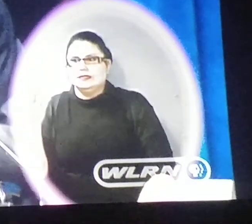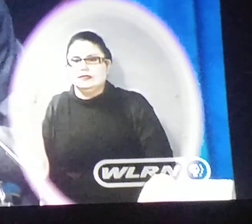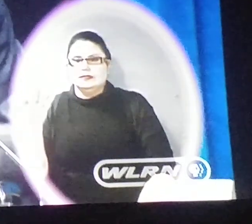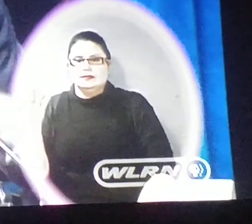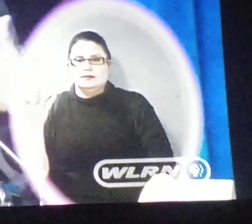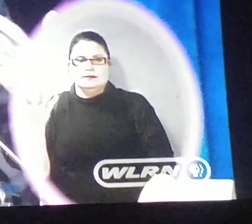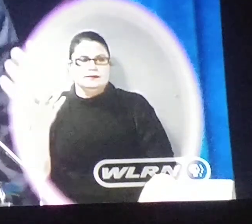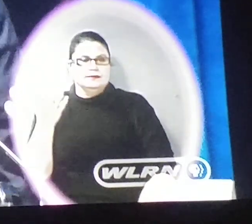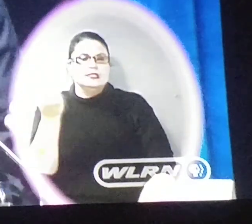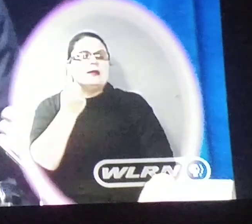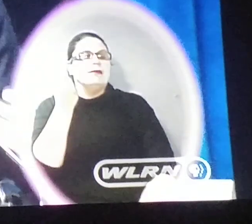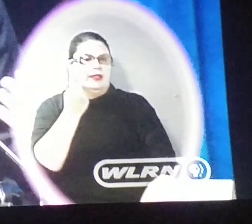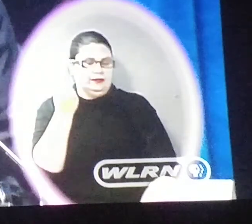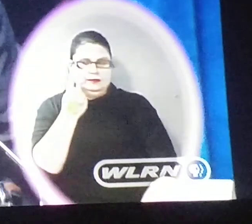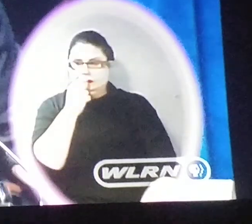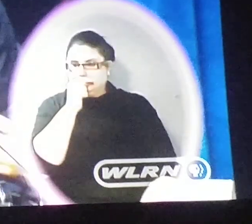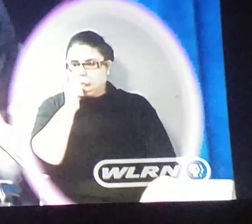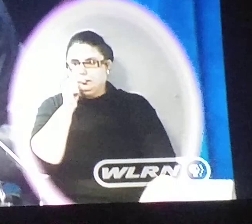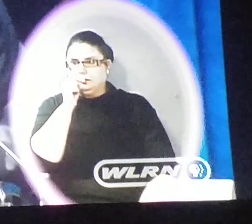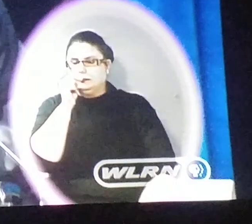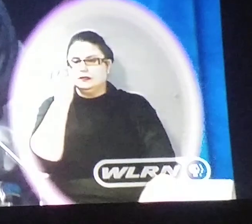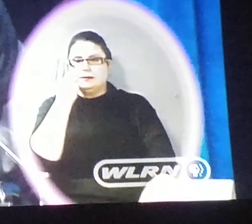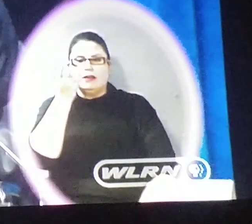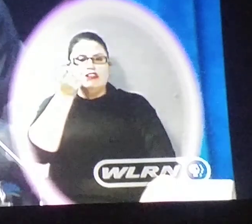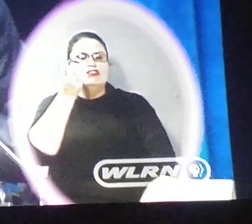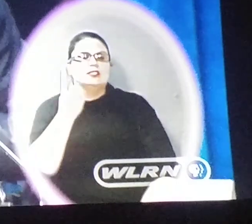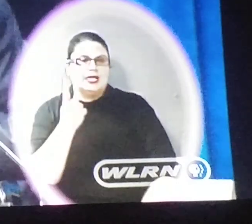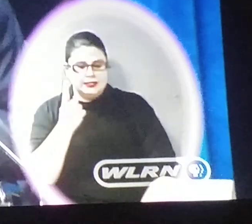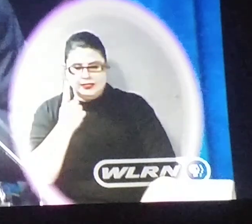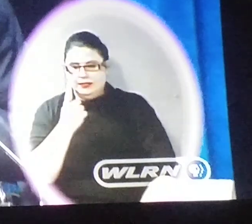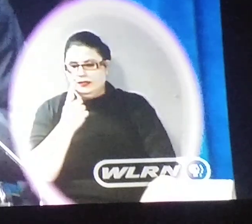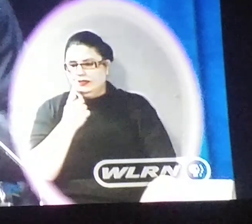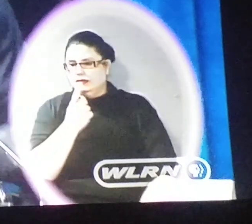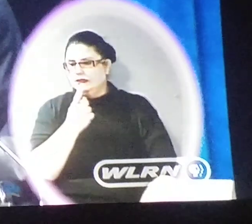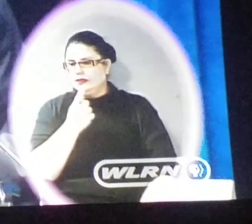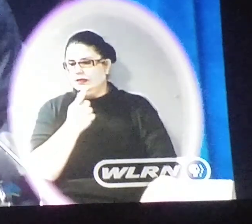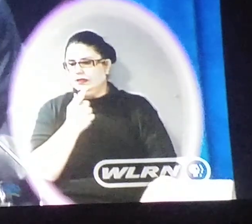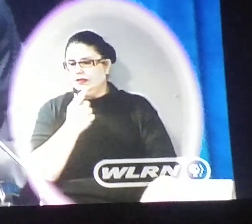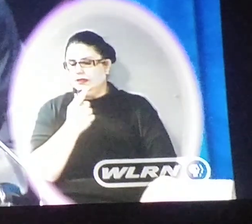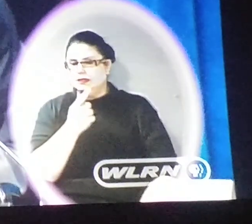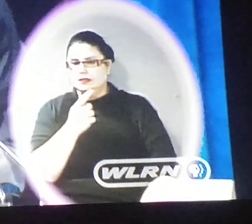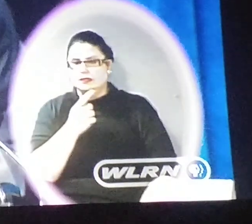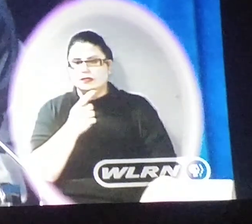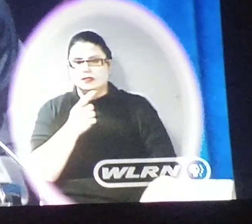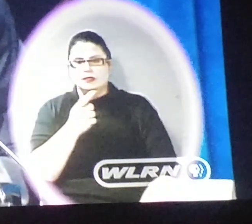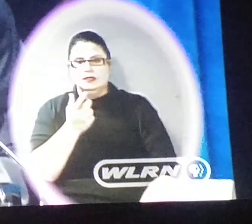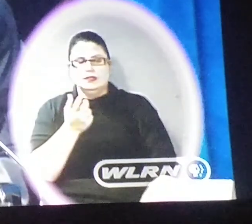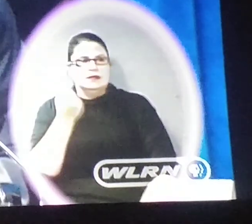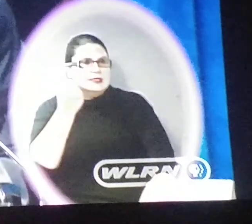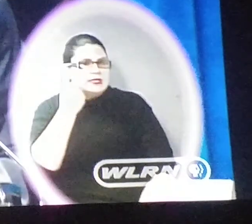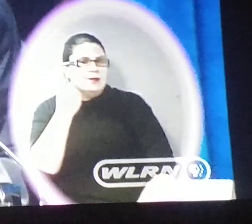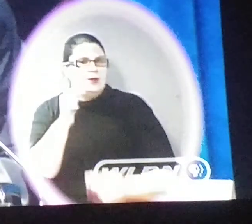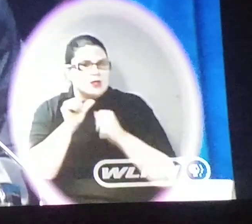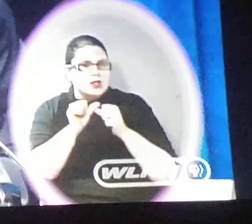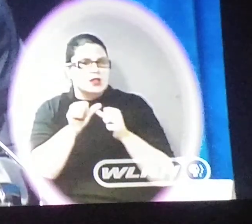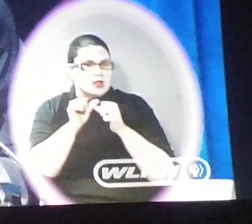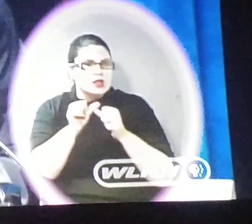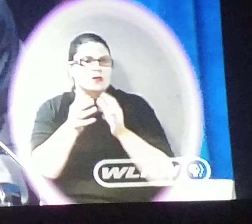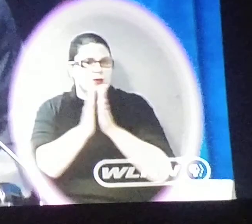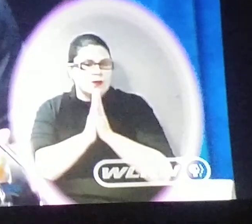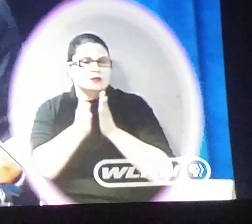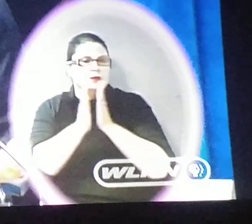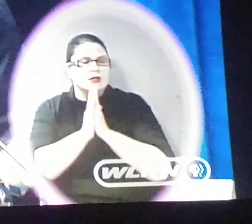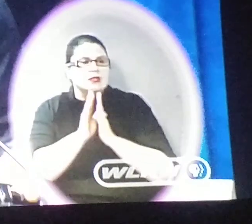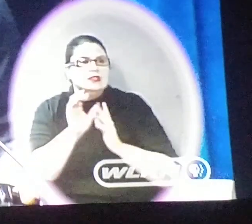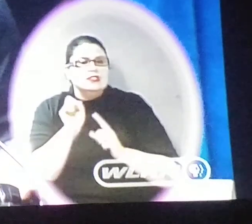understanding from whatever is permitted to be told to me. When somebody keeps making the request, I think is what she said,